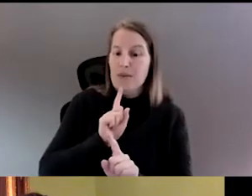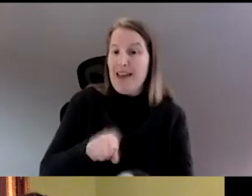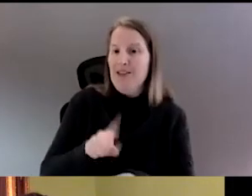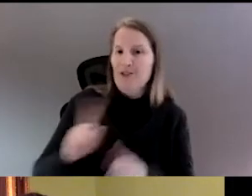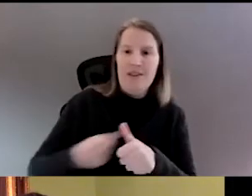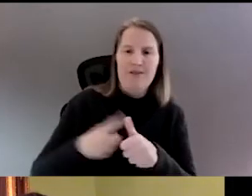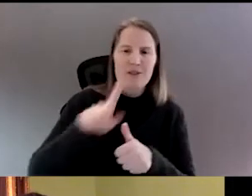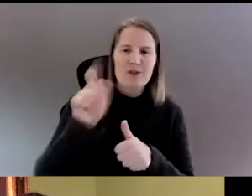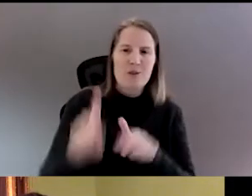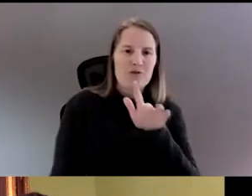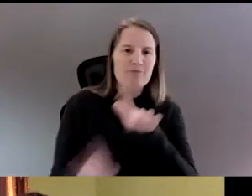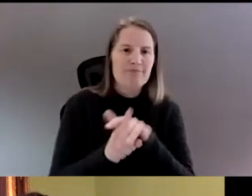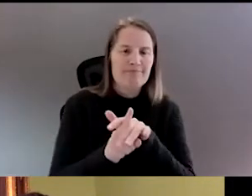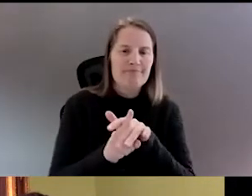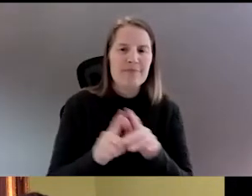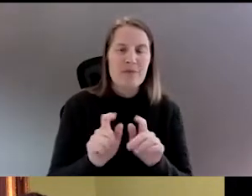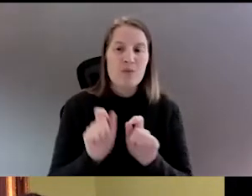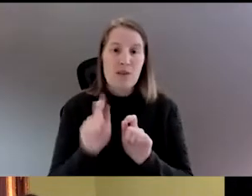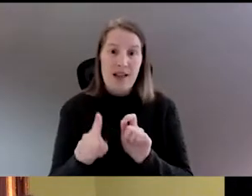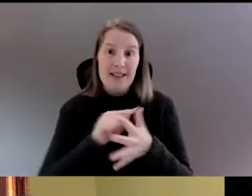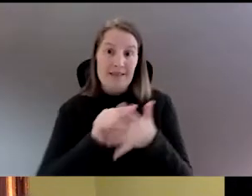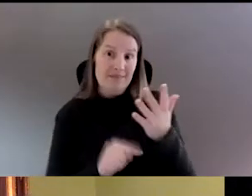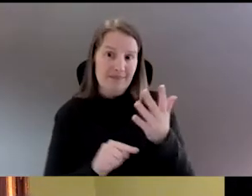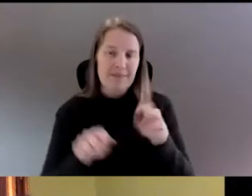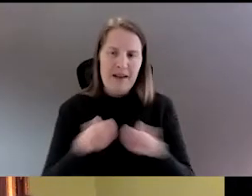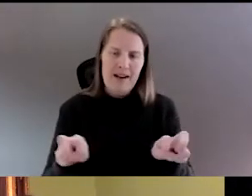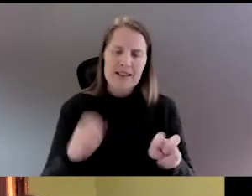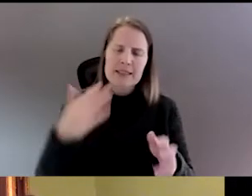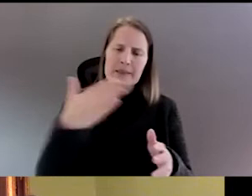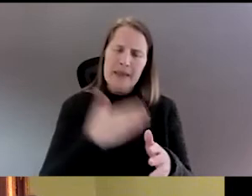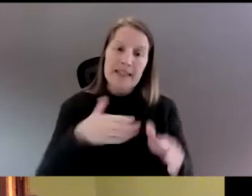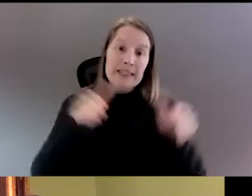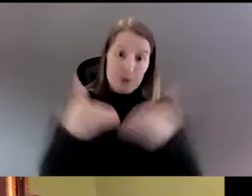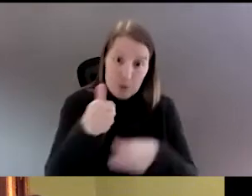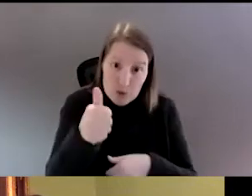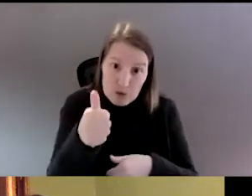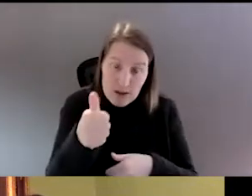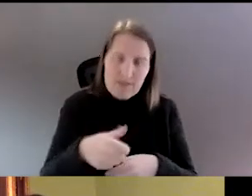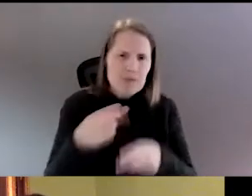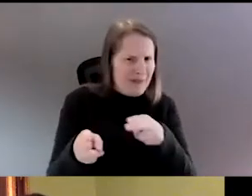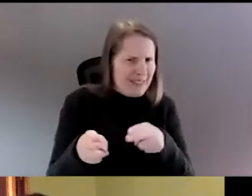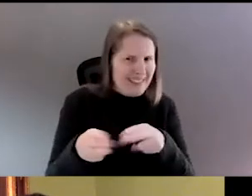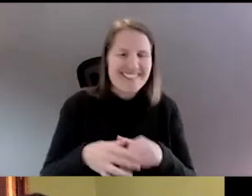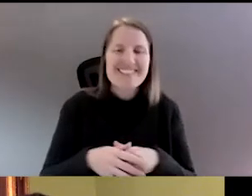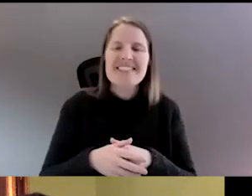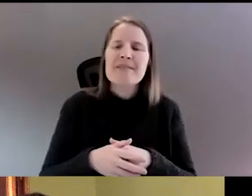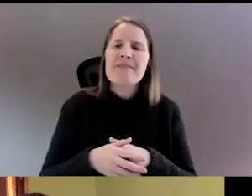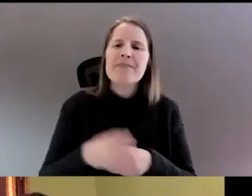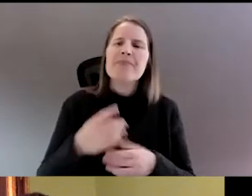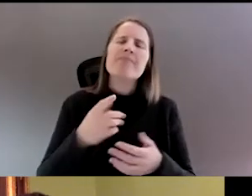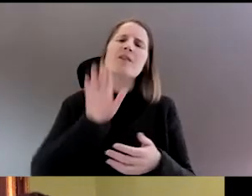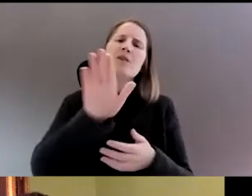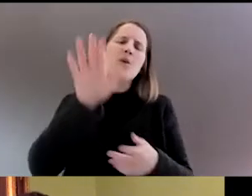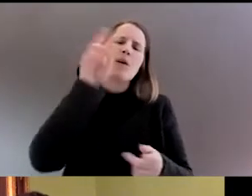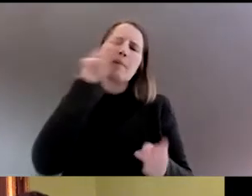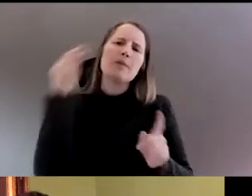I'm asking our panelists to please introduce yourself briefly and to tell us from your perspective and